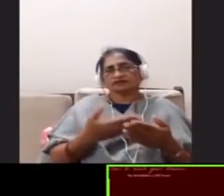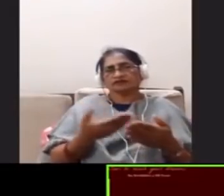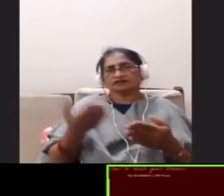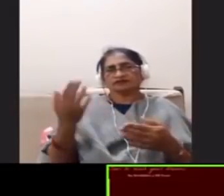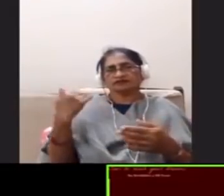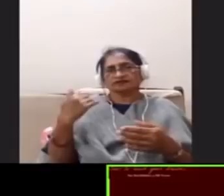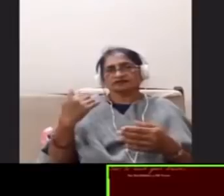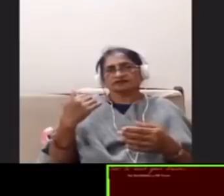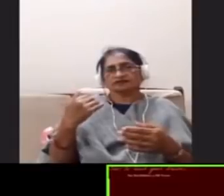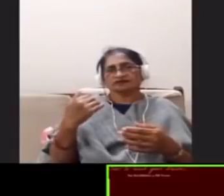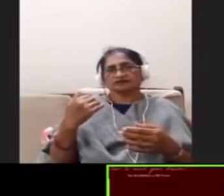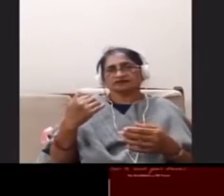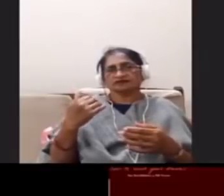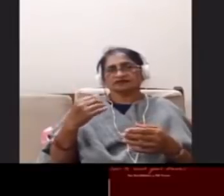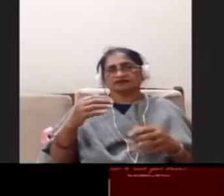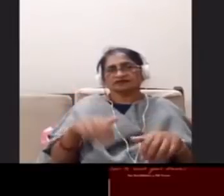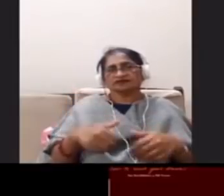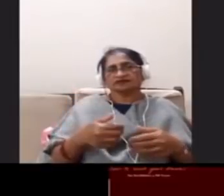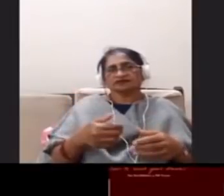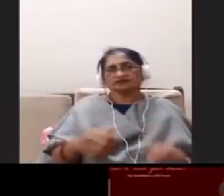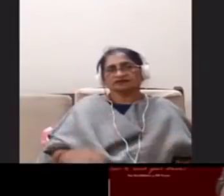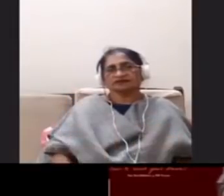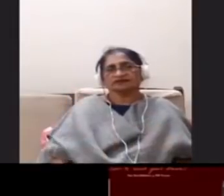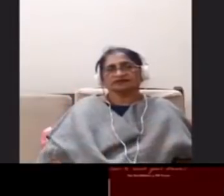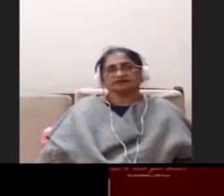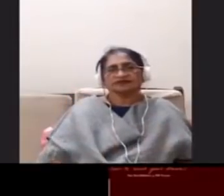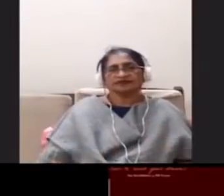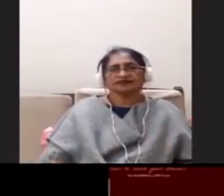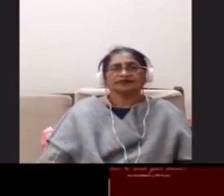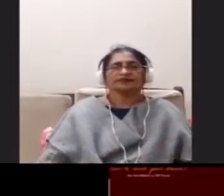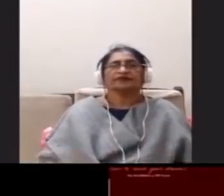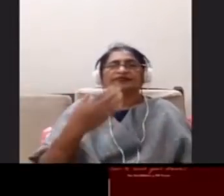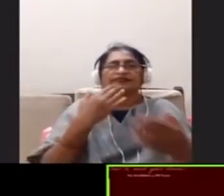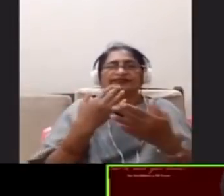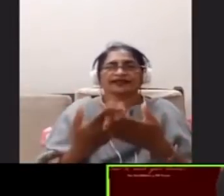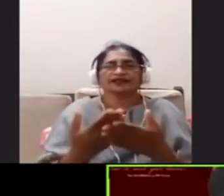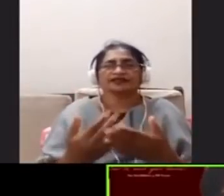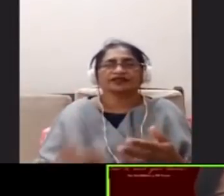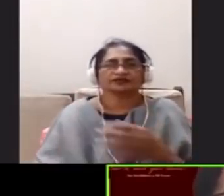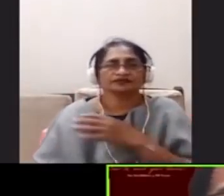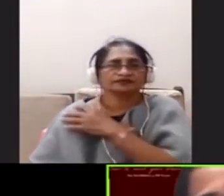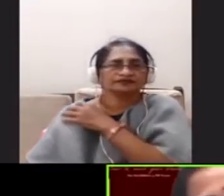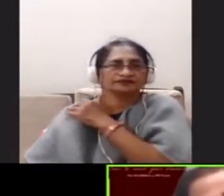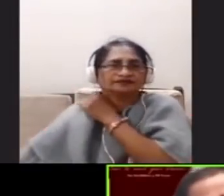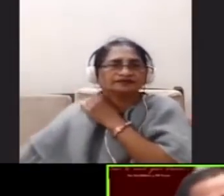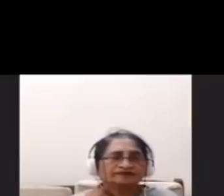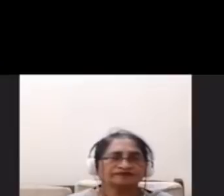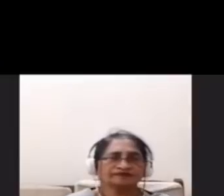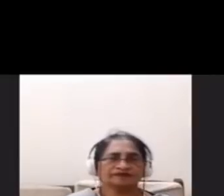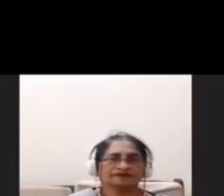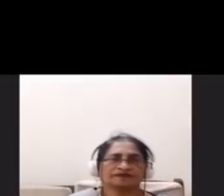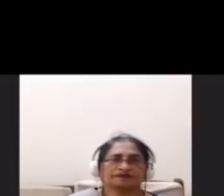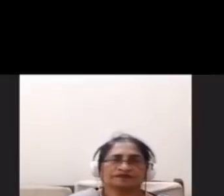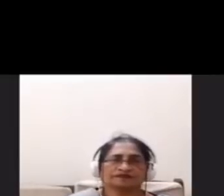perform. Yeah, definitely. Thank you so much. Look forward to more interactions. Thank you.